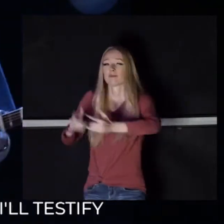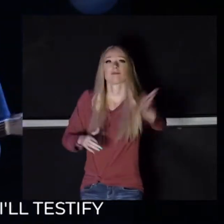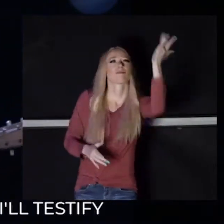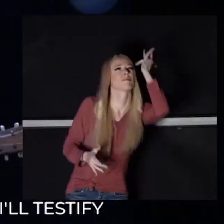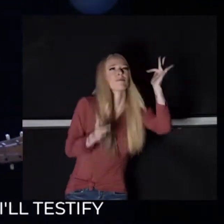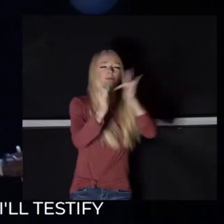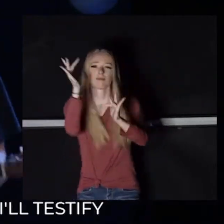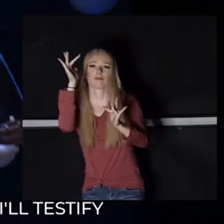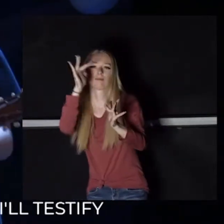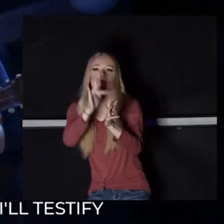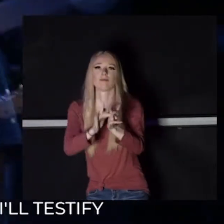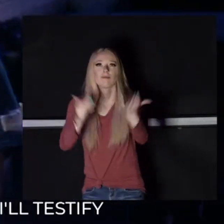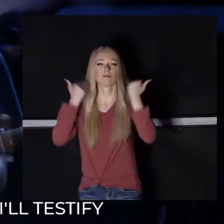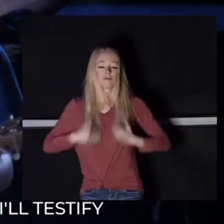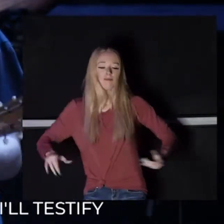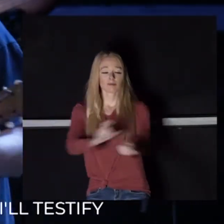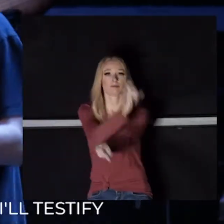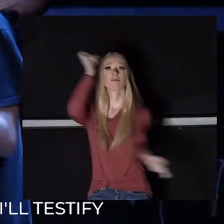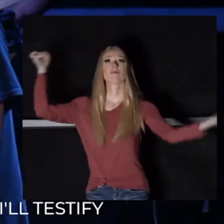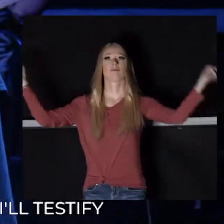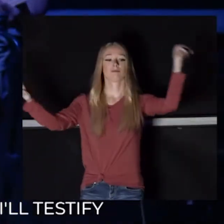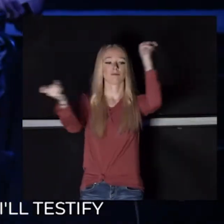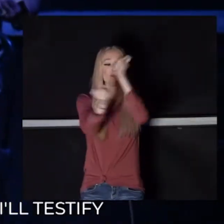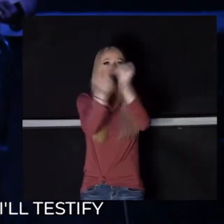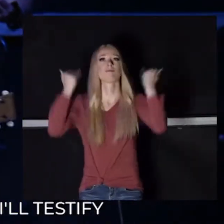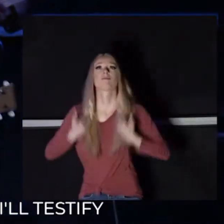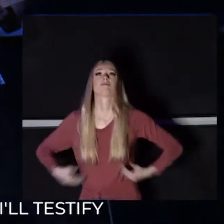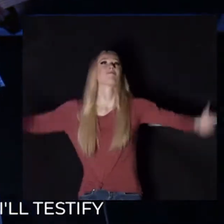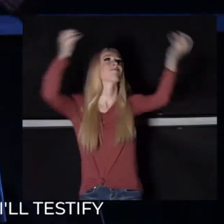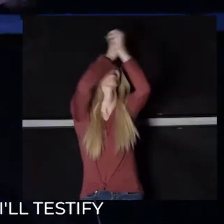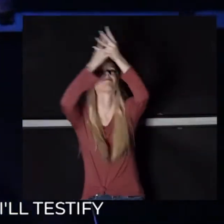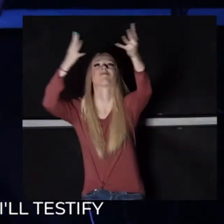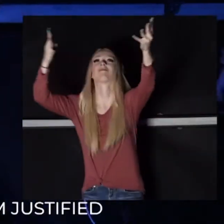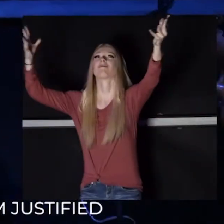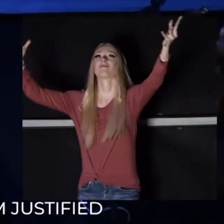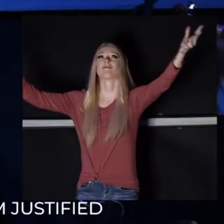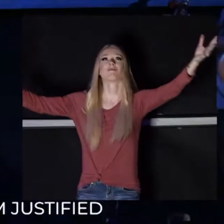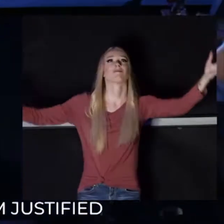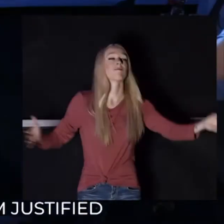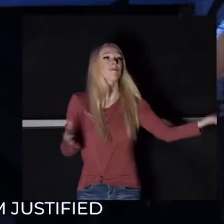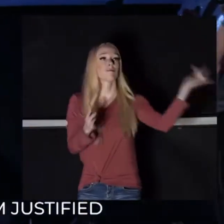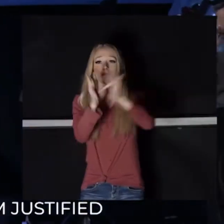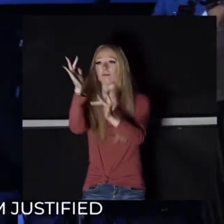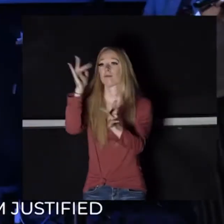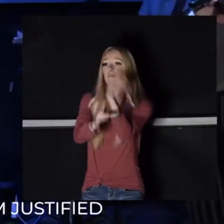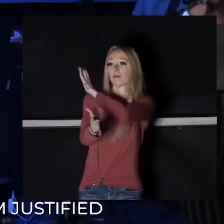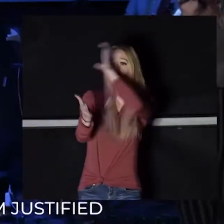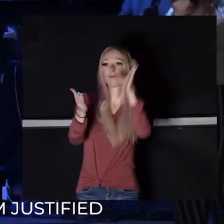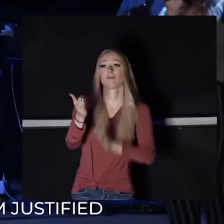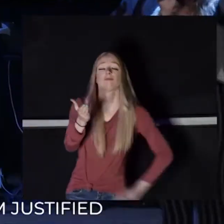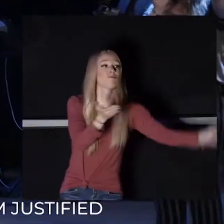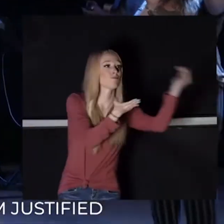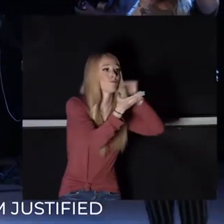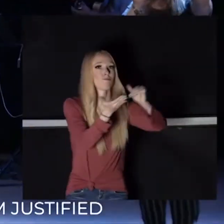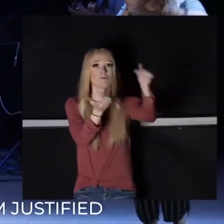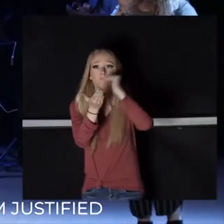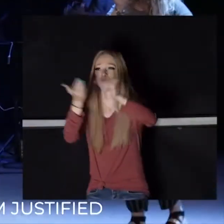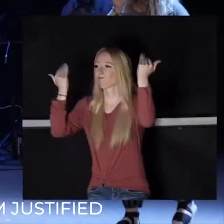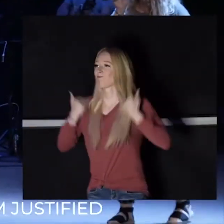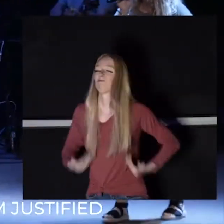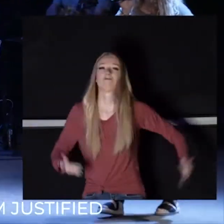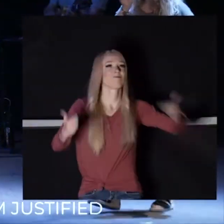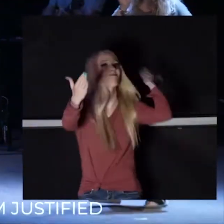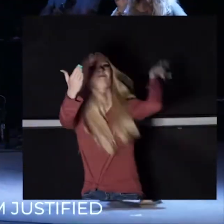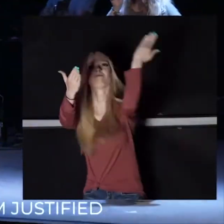to life. 'Cause grace rewrote my story. I'll testify. By Jesus Christ